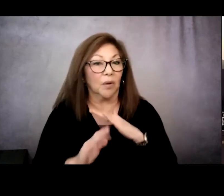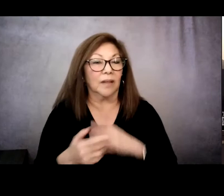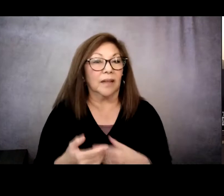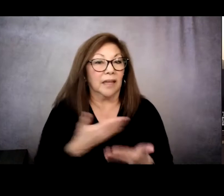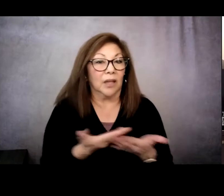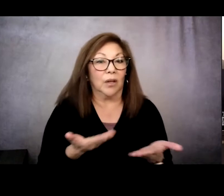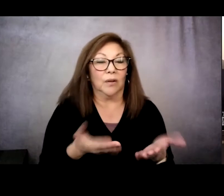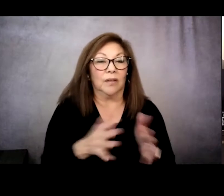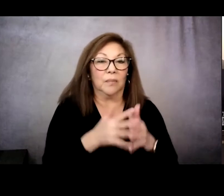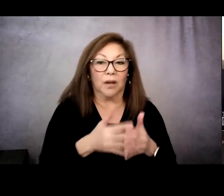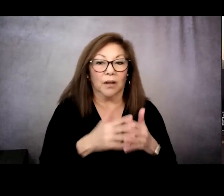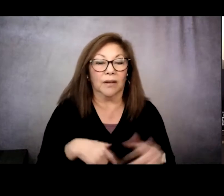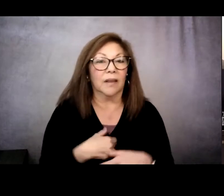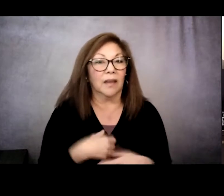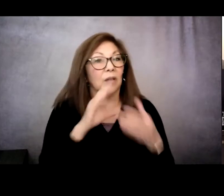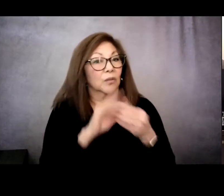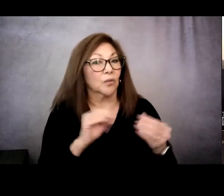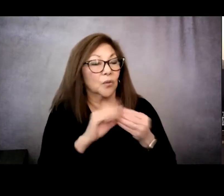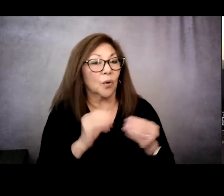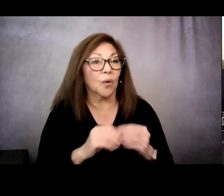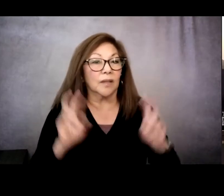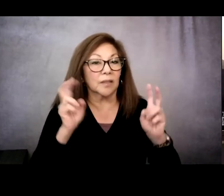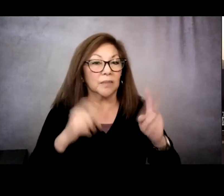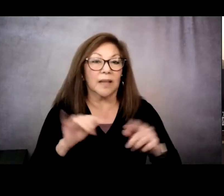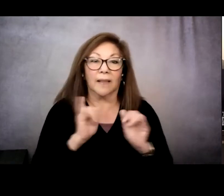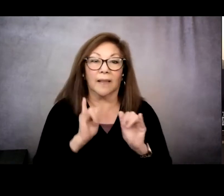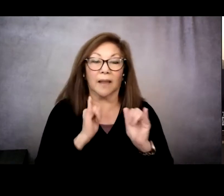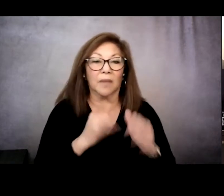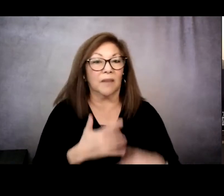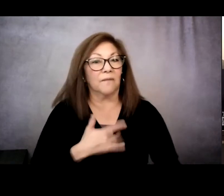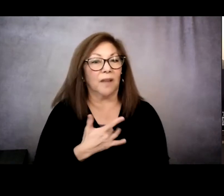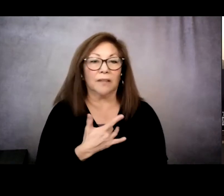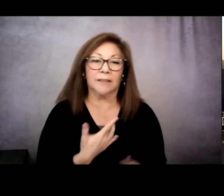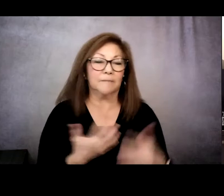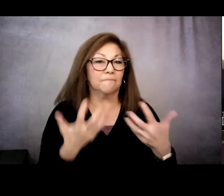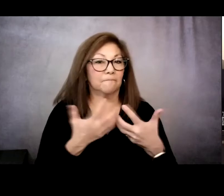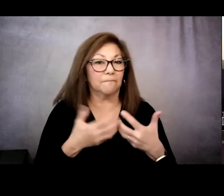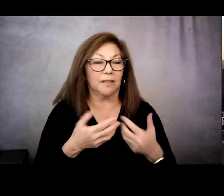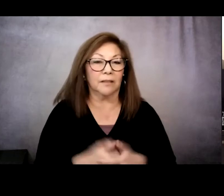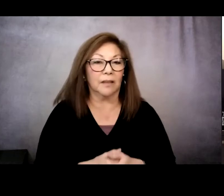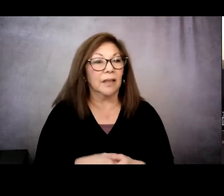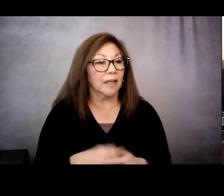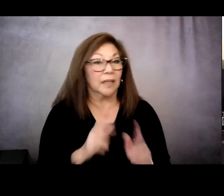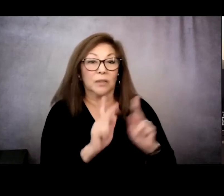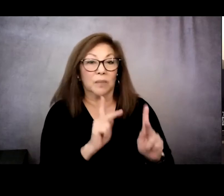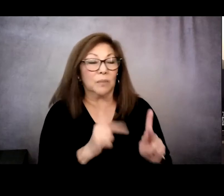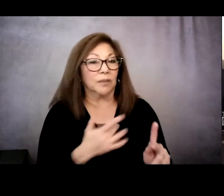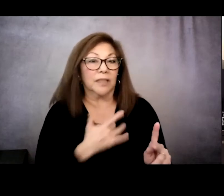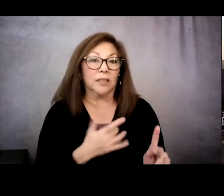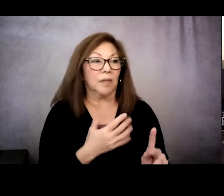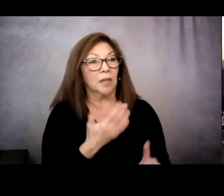directed my narrative gaze towards story subjects who, like me, once felt that they did not belong. These figures tended to be people of